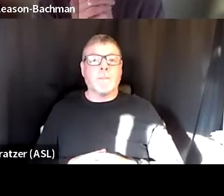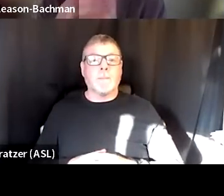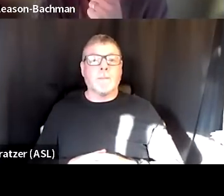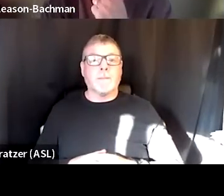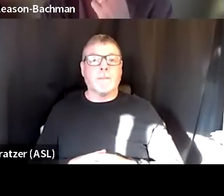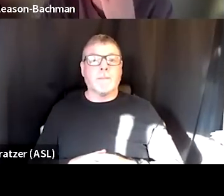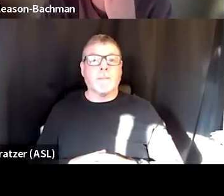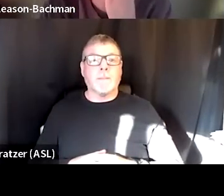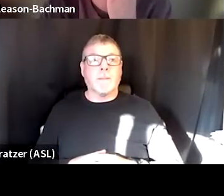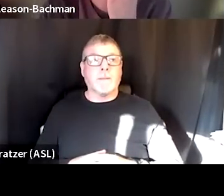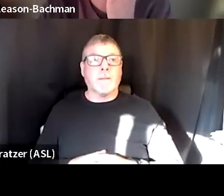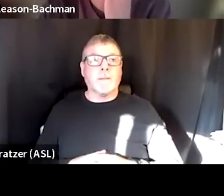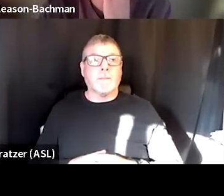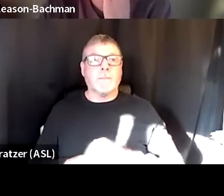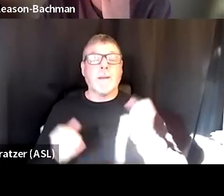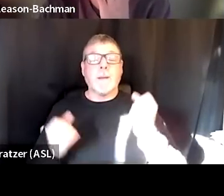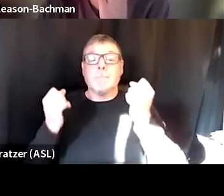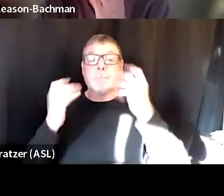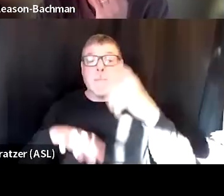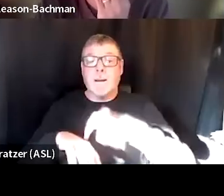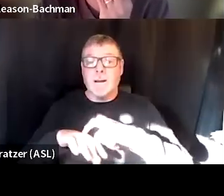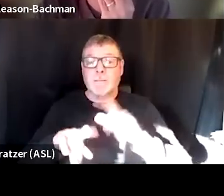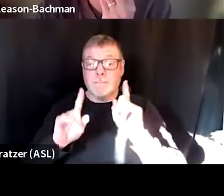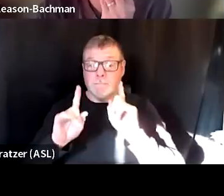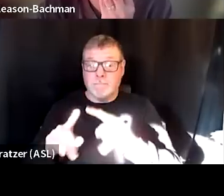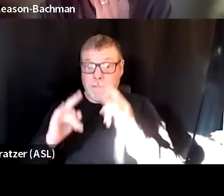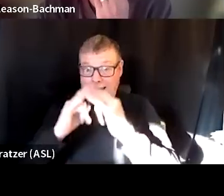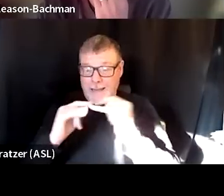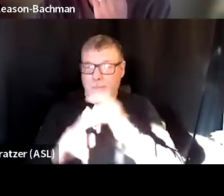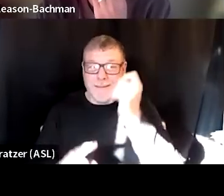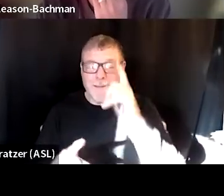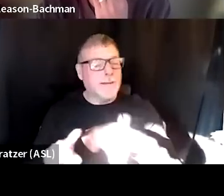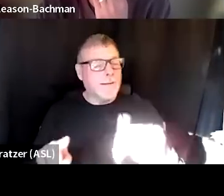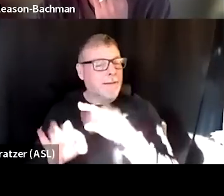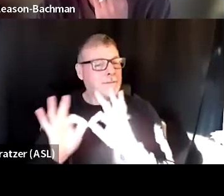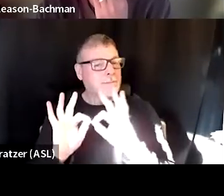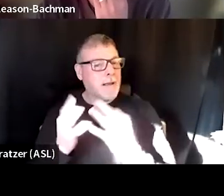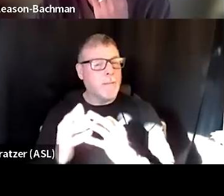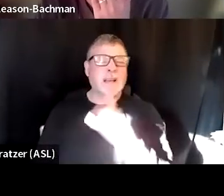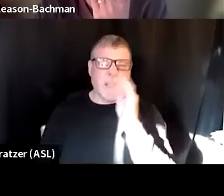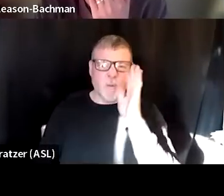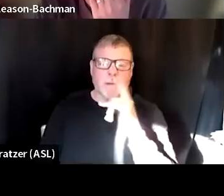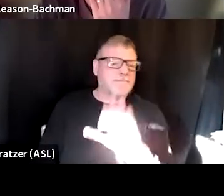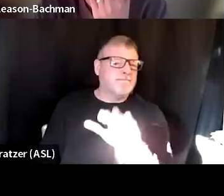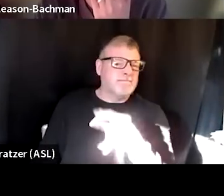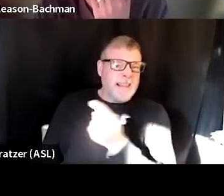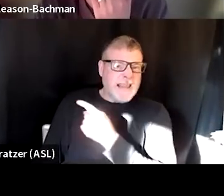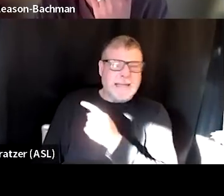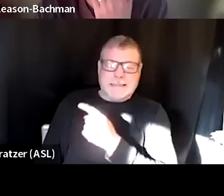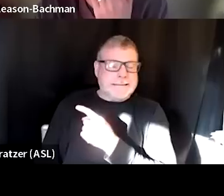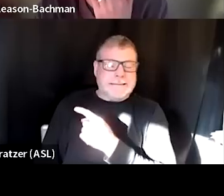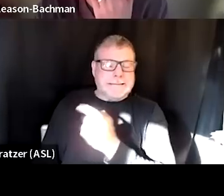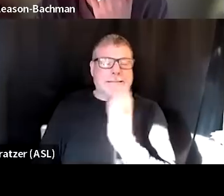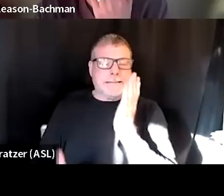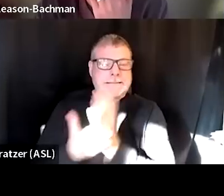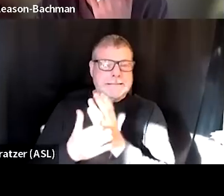A lot of times we'll go into an encampment, and it's like you said, they're a family, and they'll tell, hey, so-and-so's been not doing so well lately. They're off their meds or this or that.